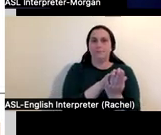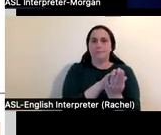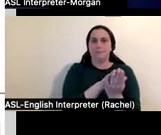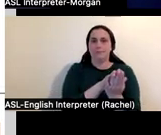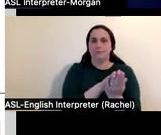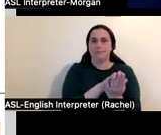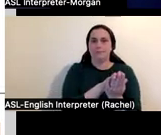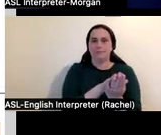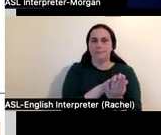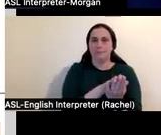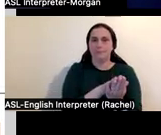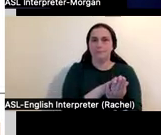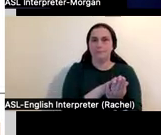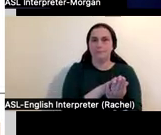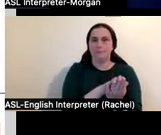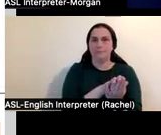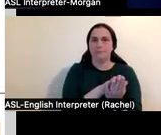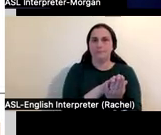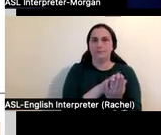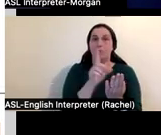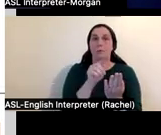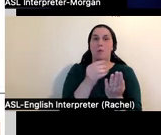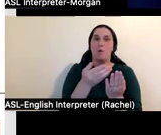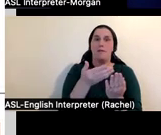And then one more time.